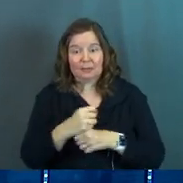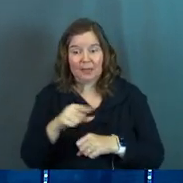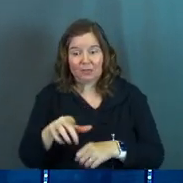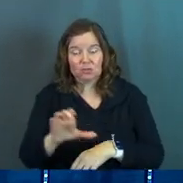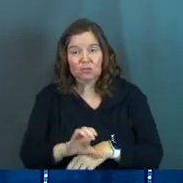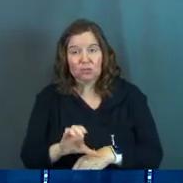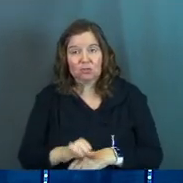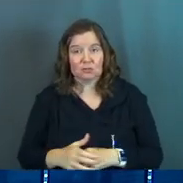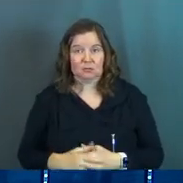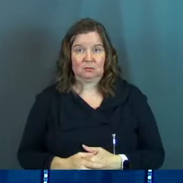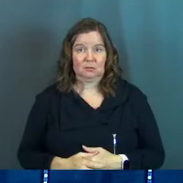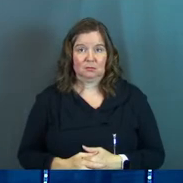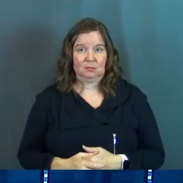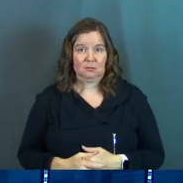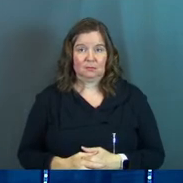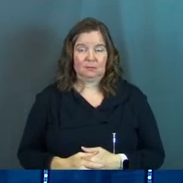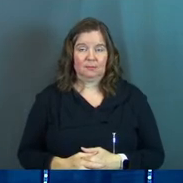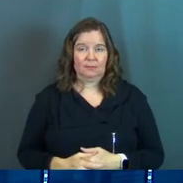in this church.